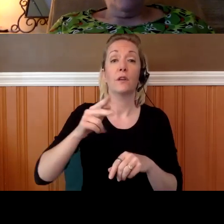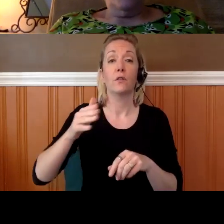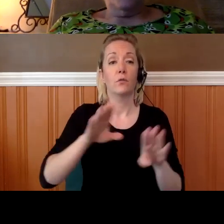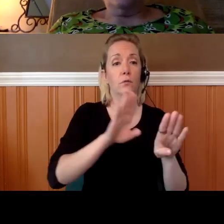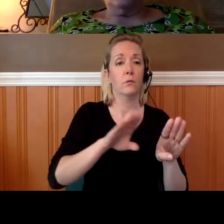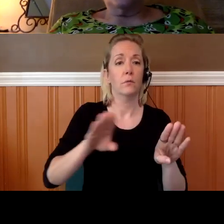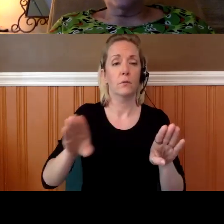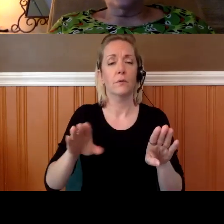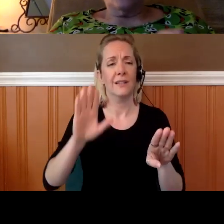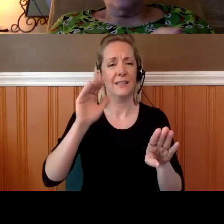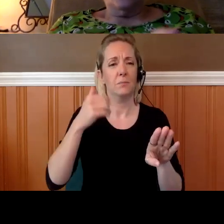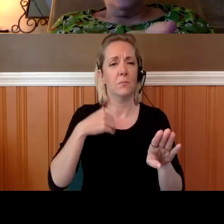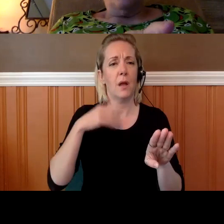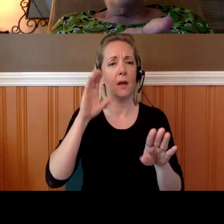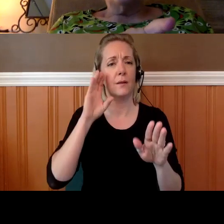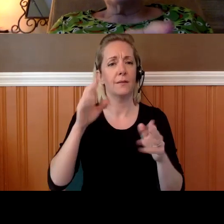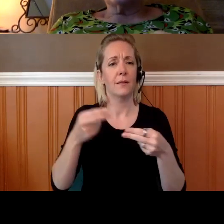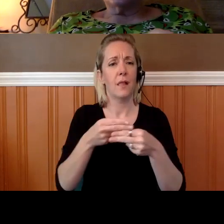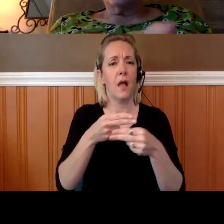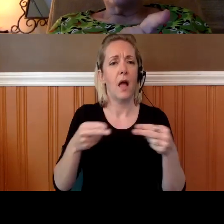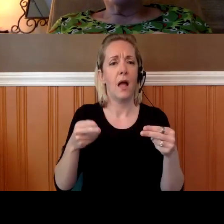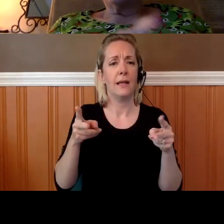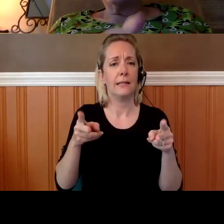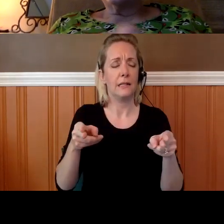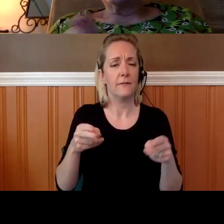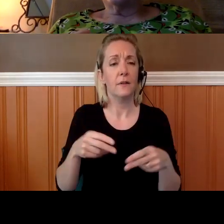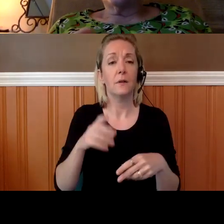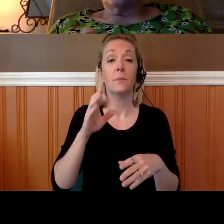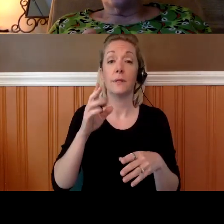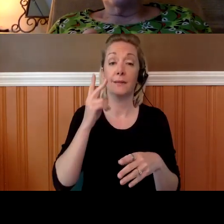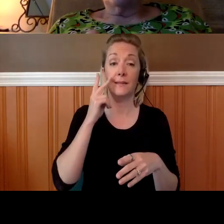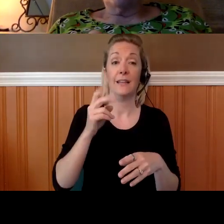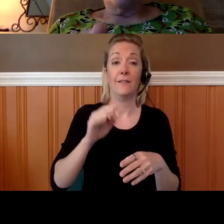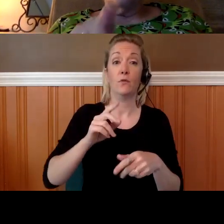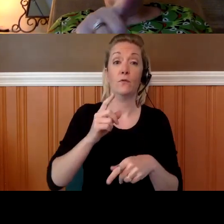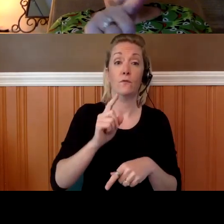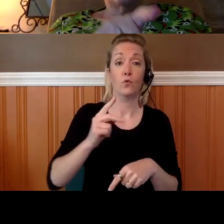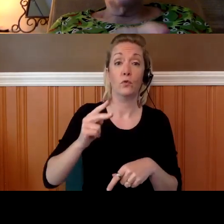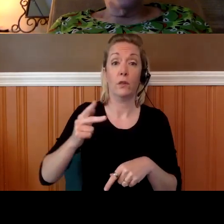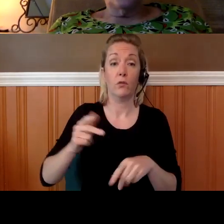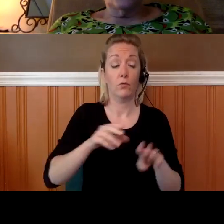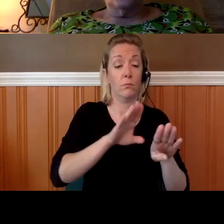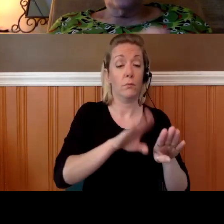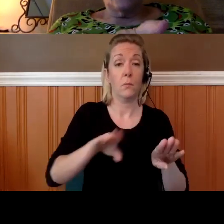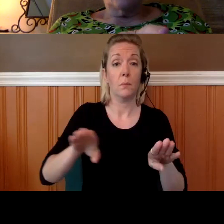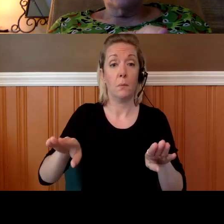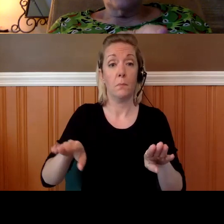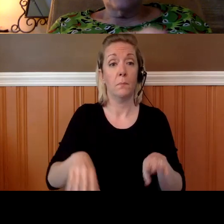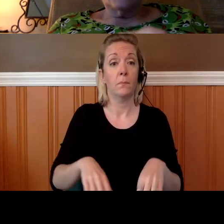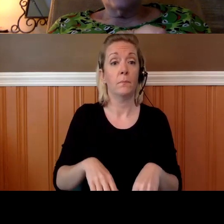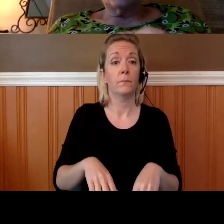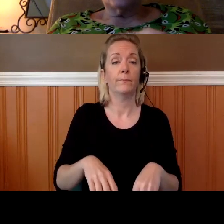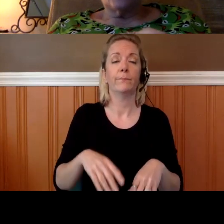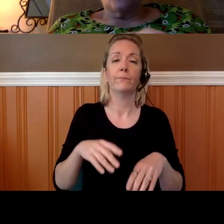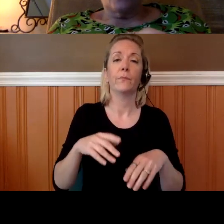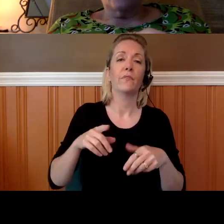about everybody else's, but that's okay. But you see, if you put these in order, the person looks out and sees